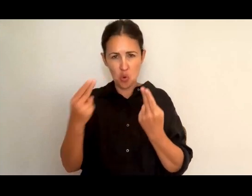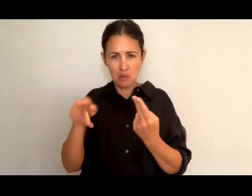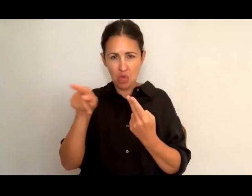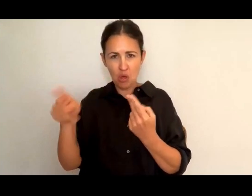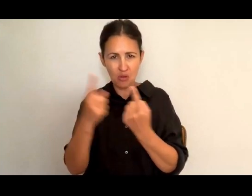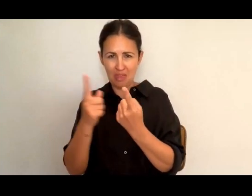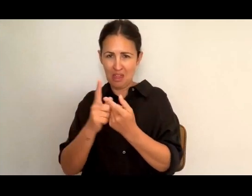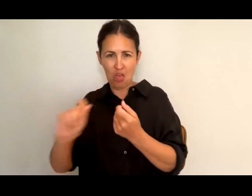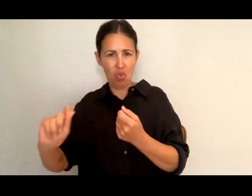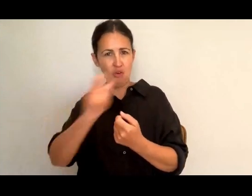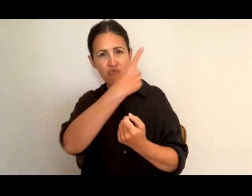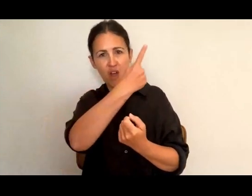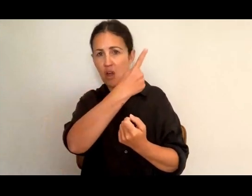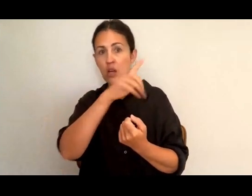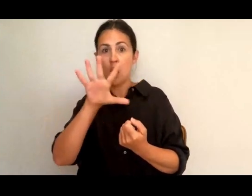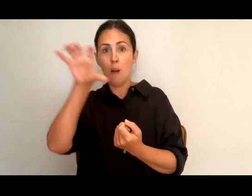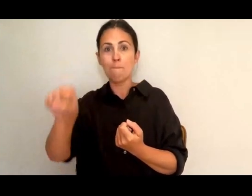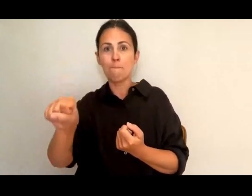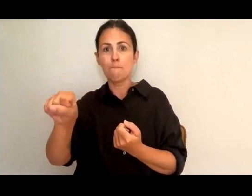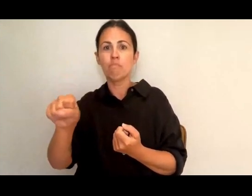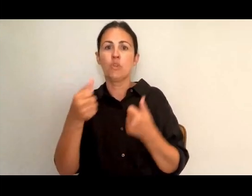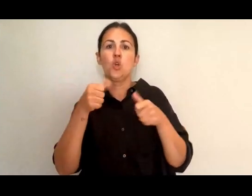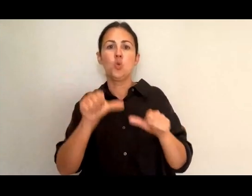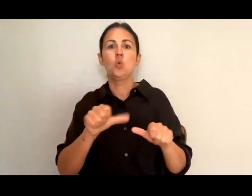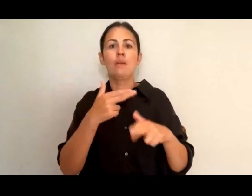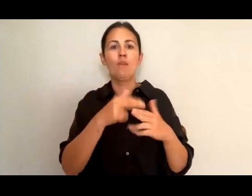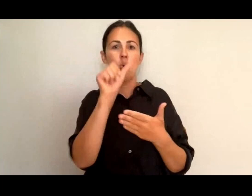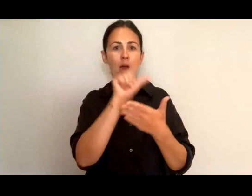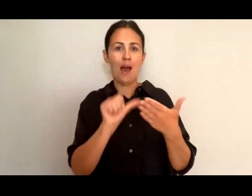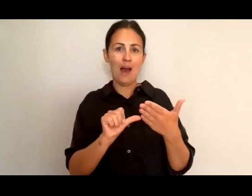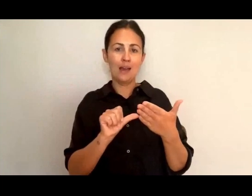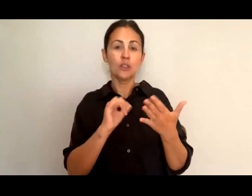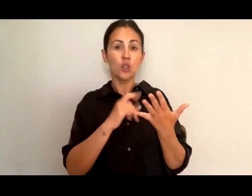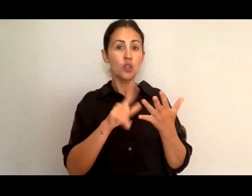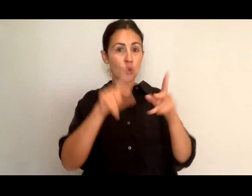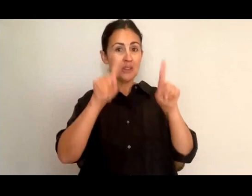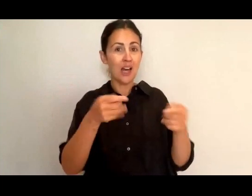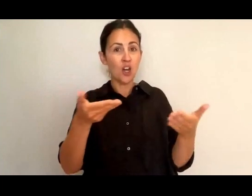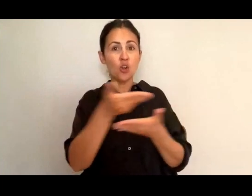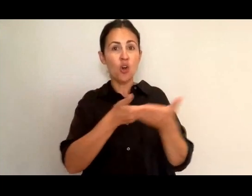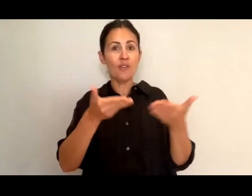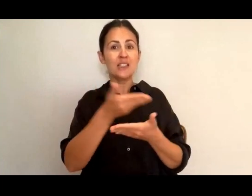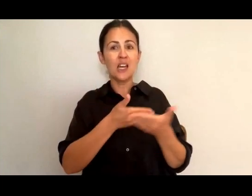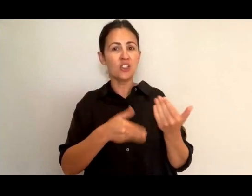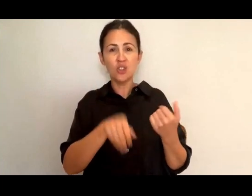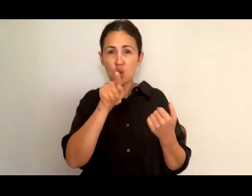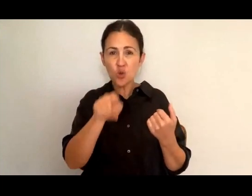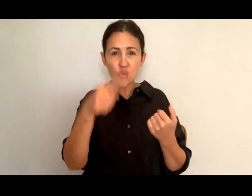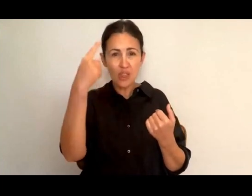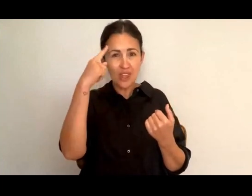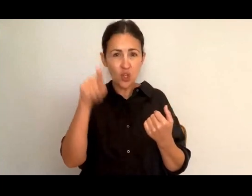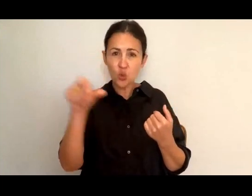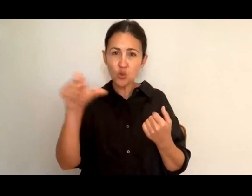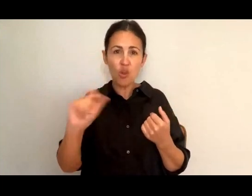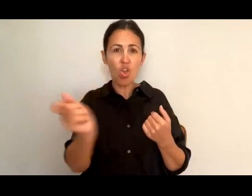idea being that we start a conversation around the waste that we generate. So Waste to Art aims to inspire young people